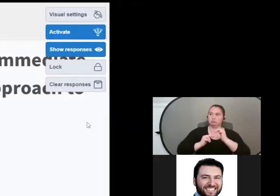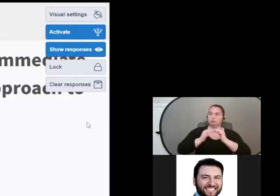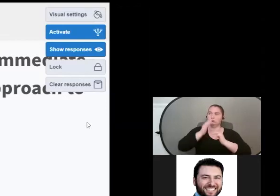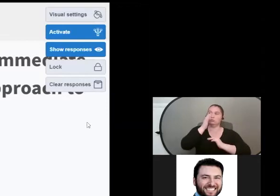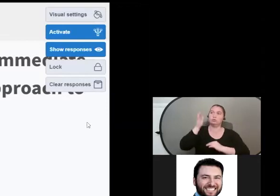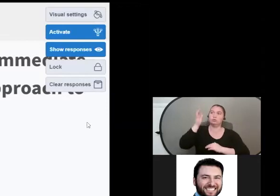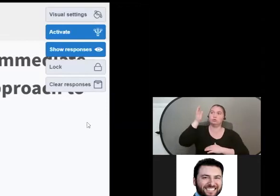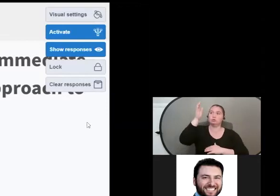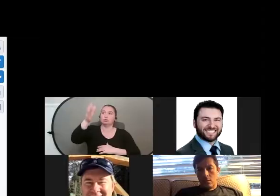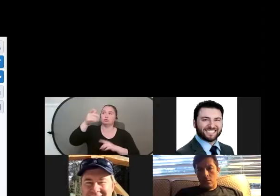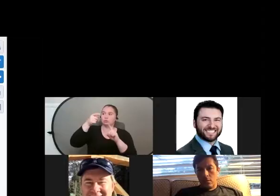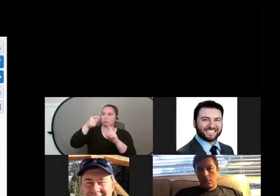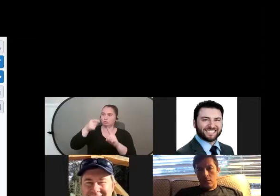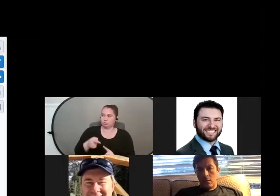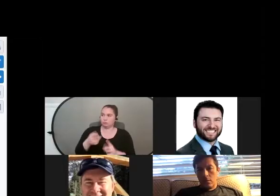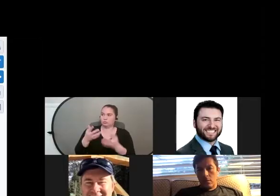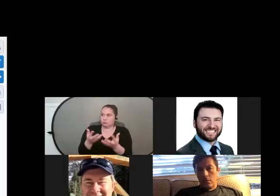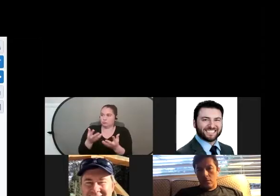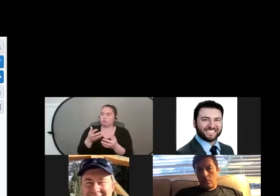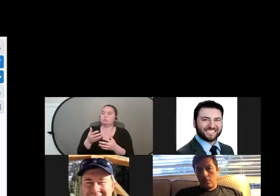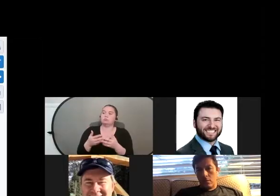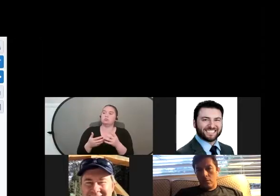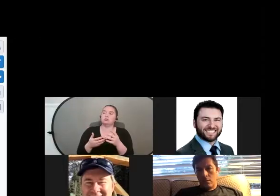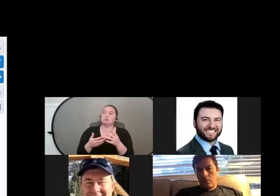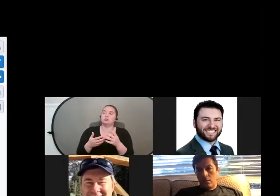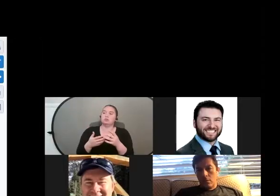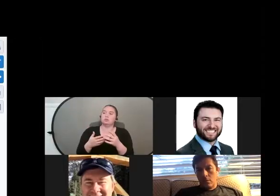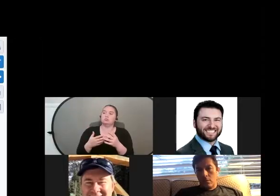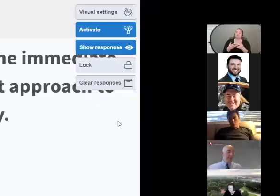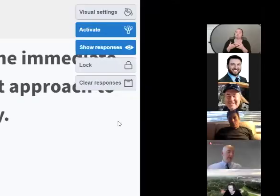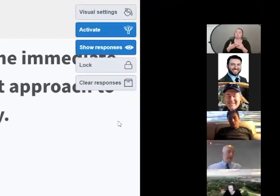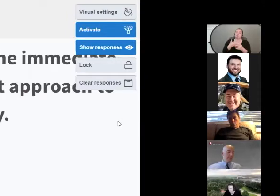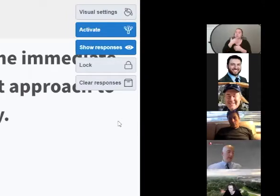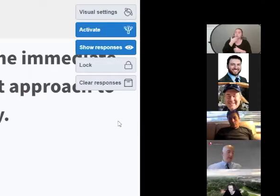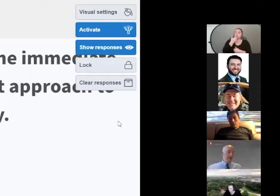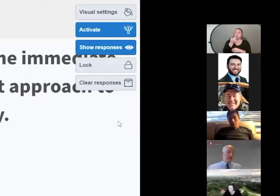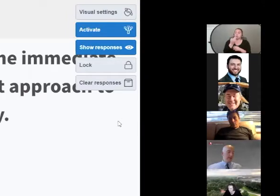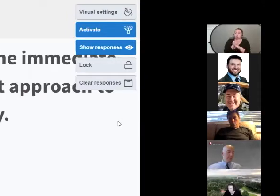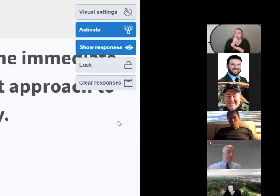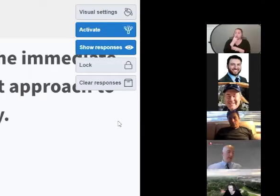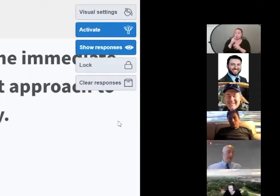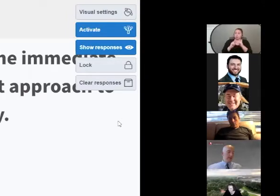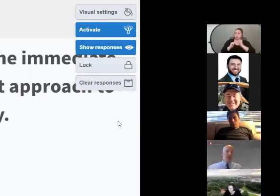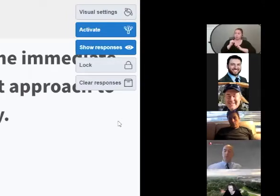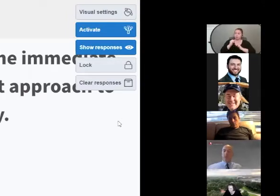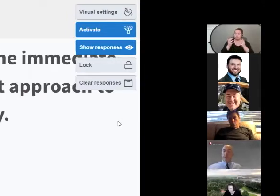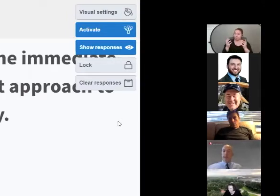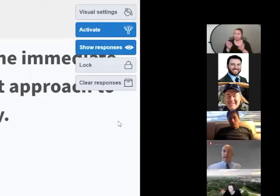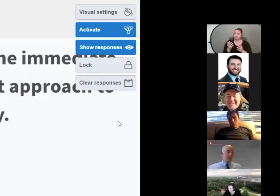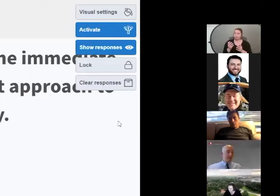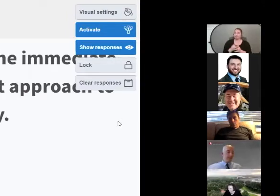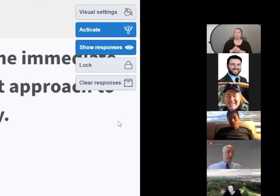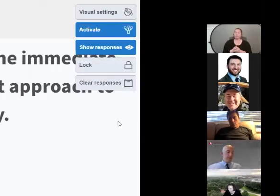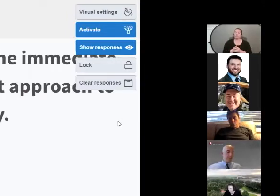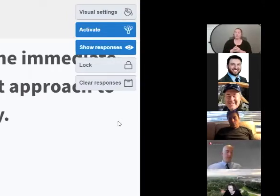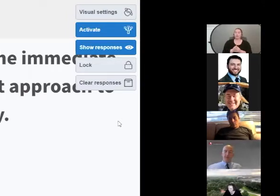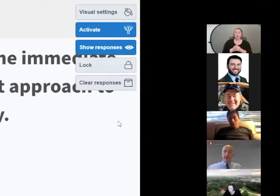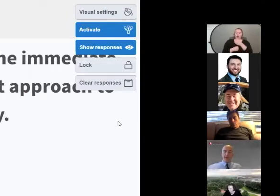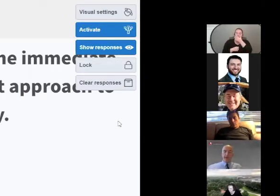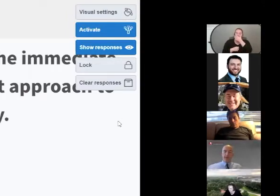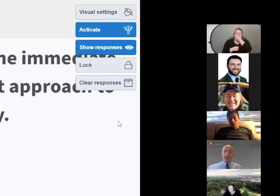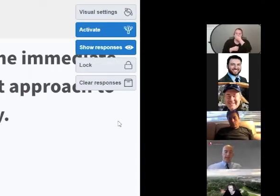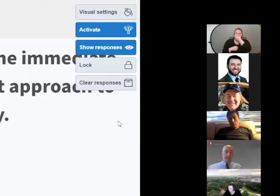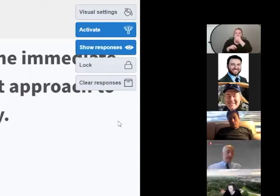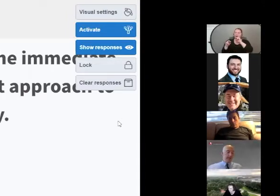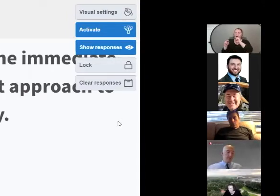So ultimately that we do want the highest and best use, that we're looking